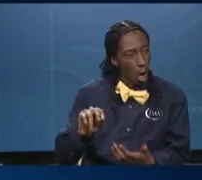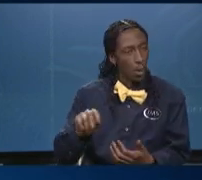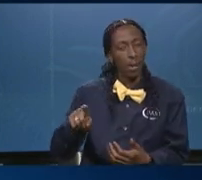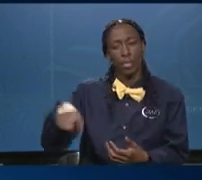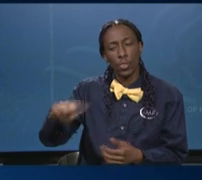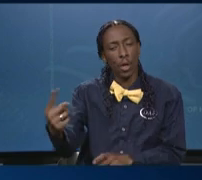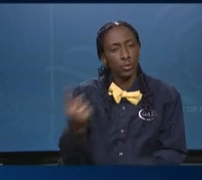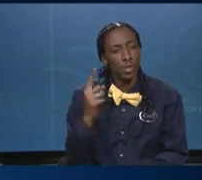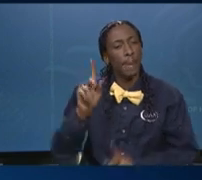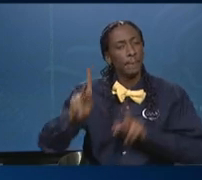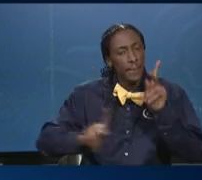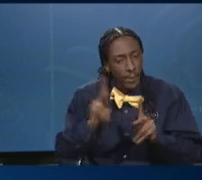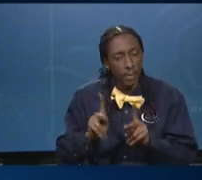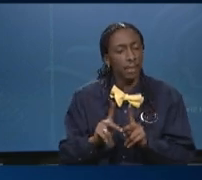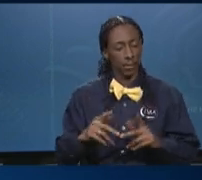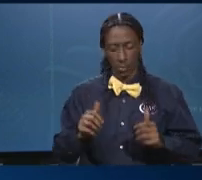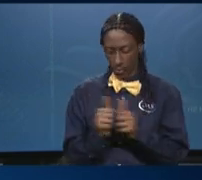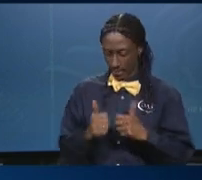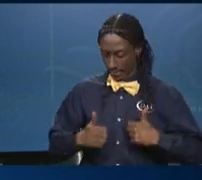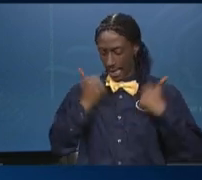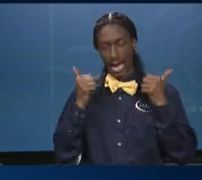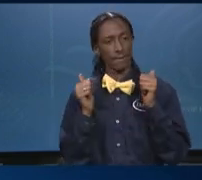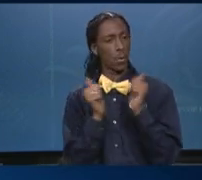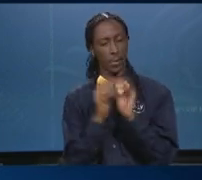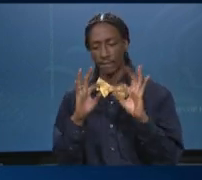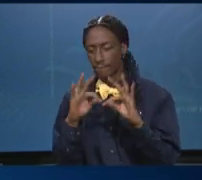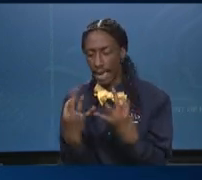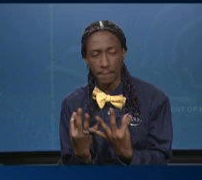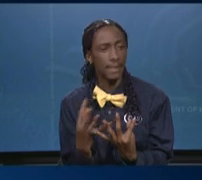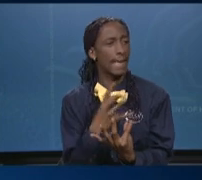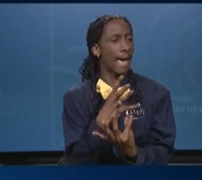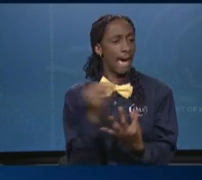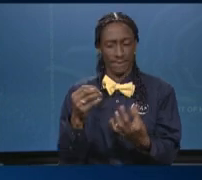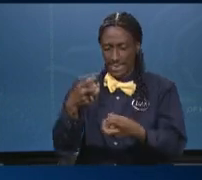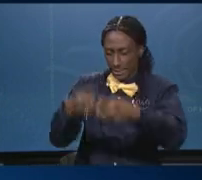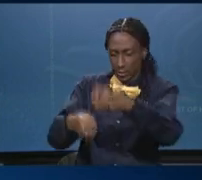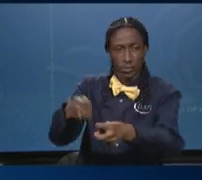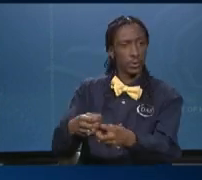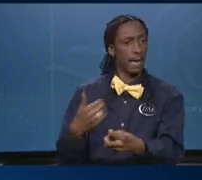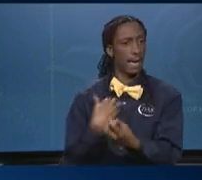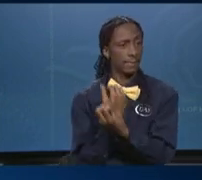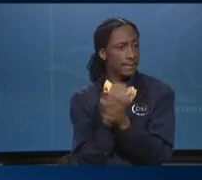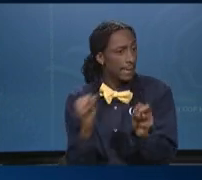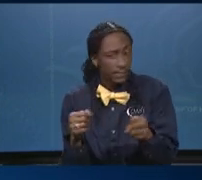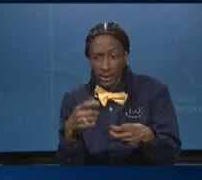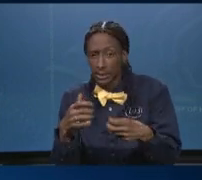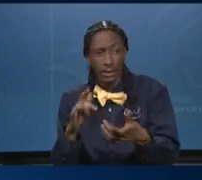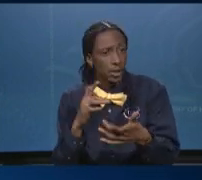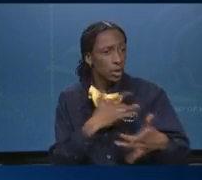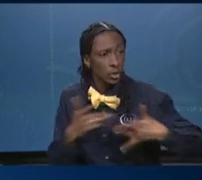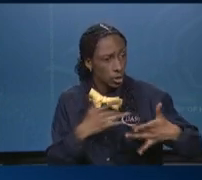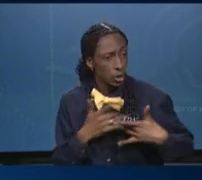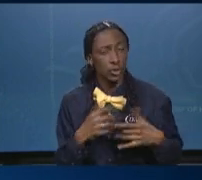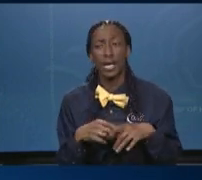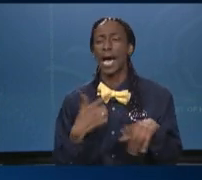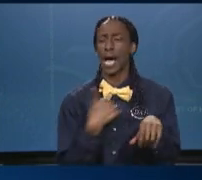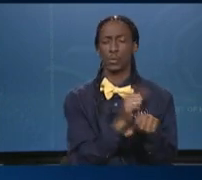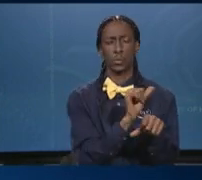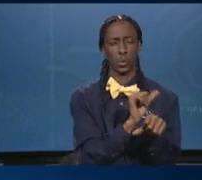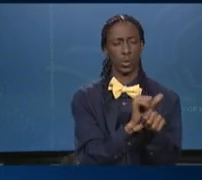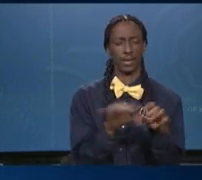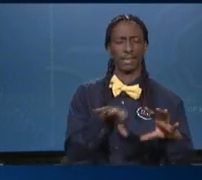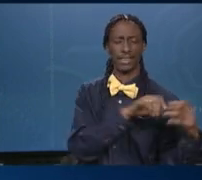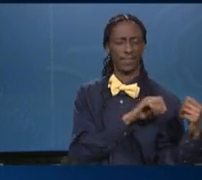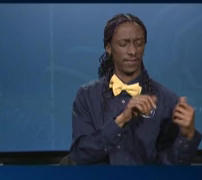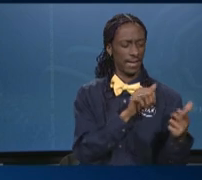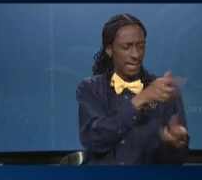have food issues, who may have safety concerns. And, you know, when I was working leading care transformation in a major health